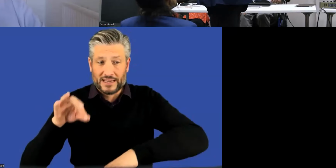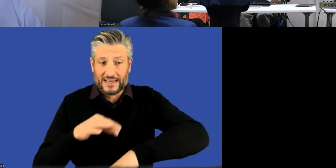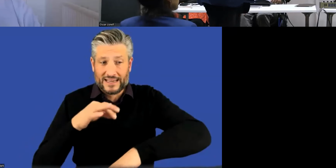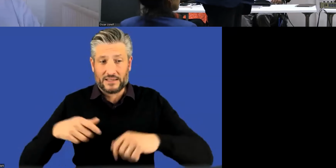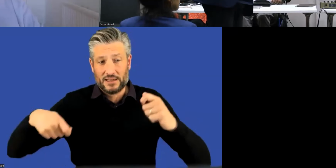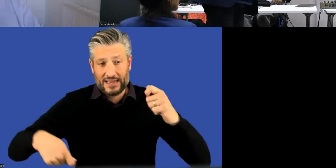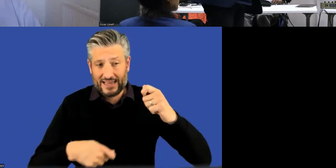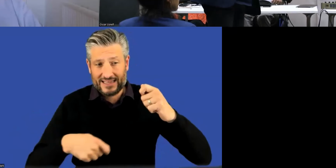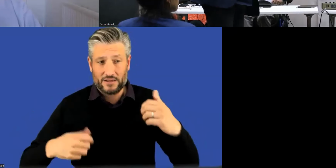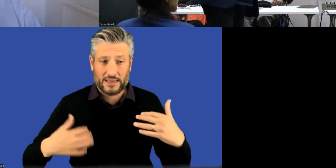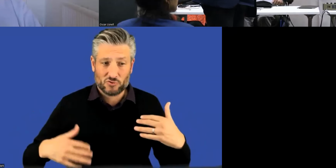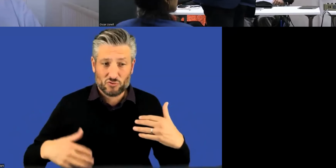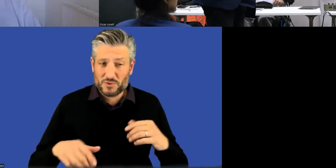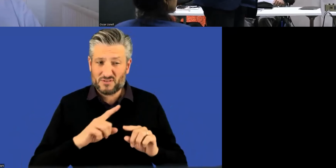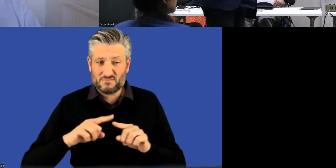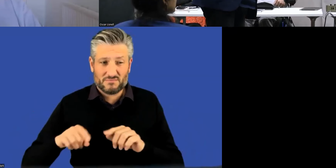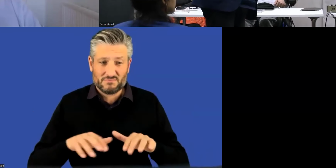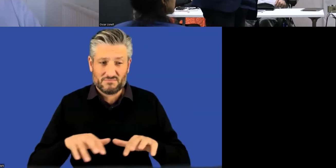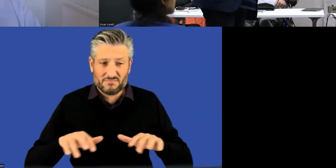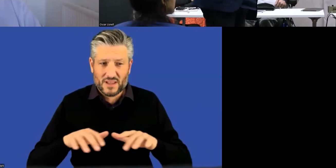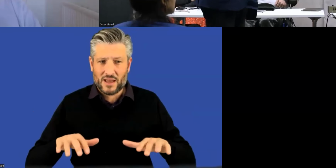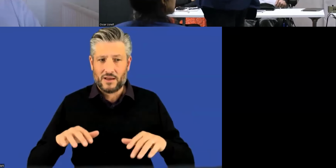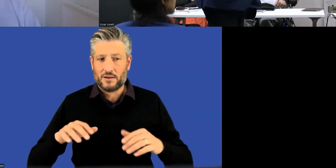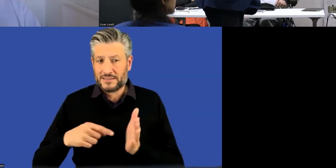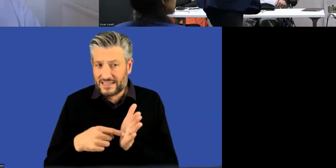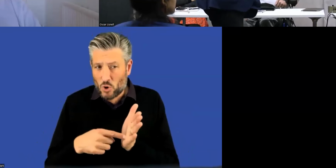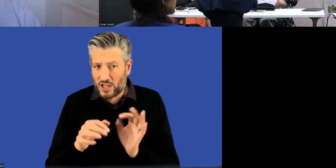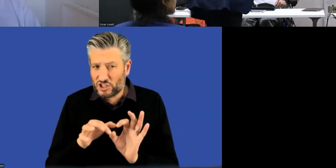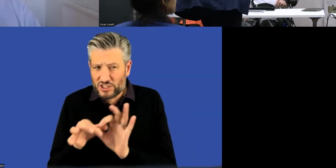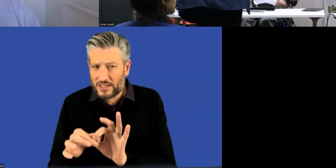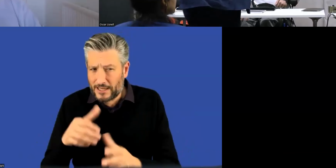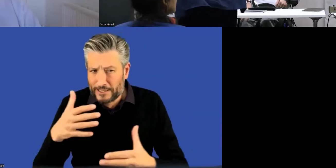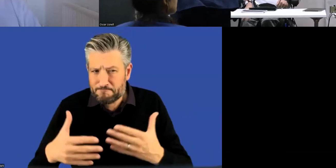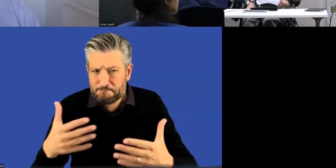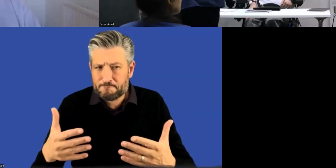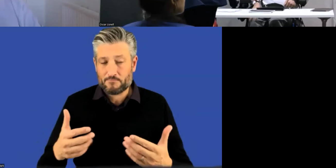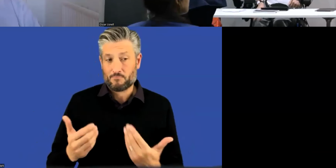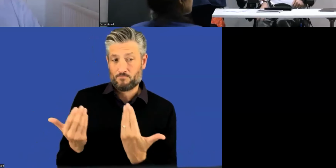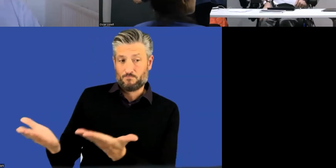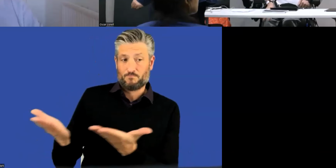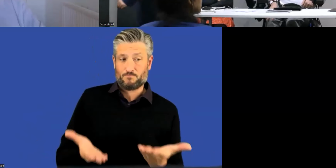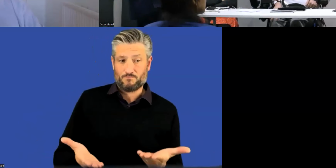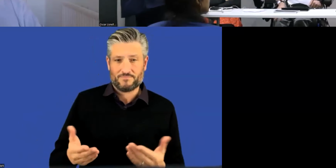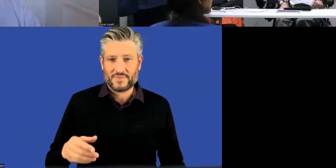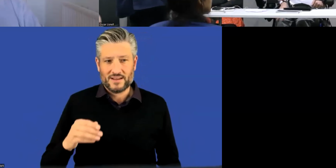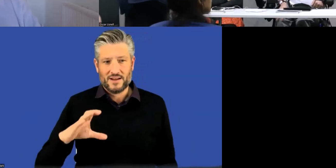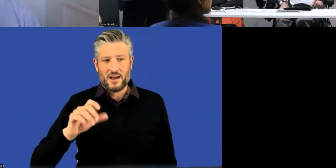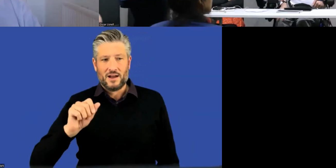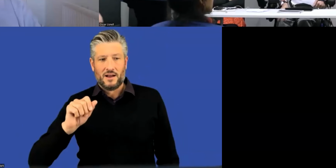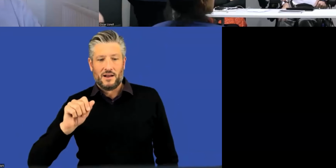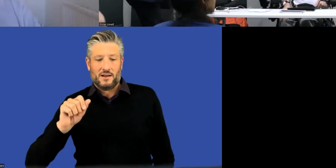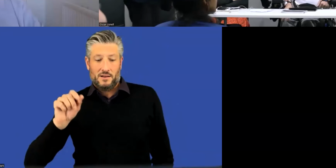you through this technology that followed on from that? Thank you, Clarence. I hand over to you. Well, thank you, Nigel. Well,